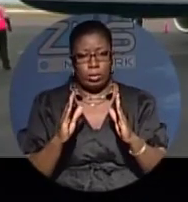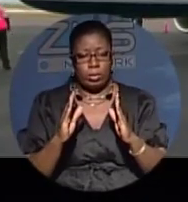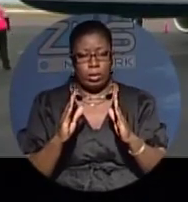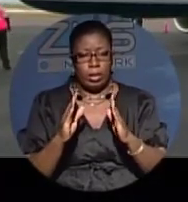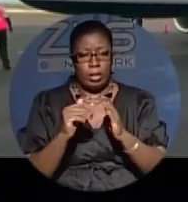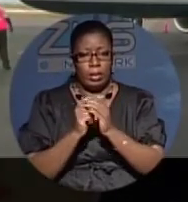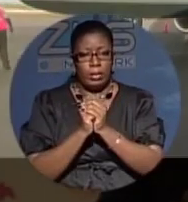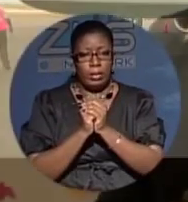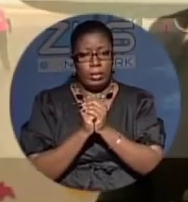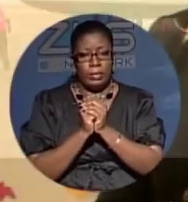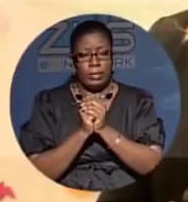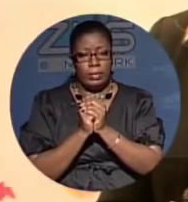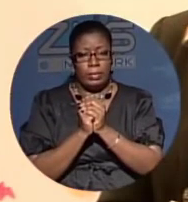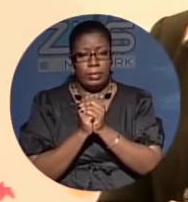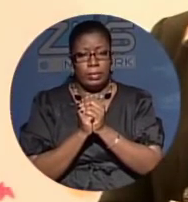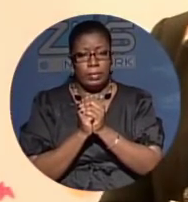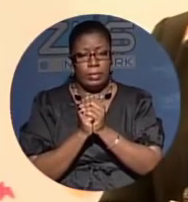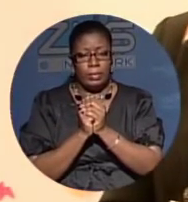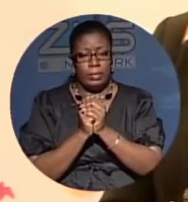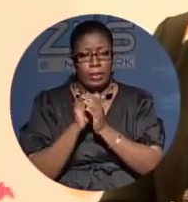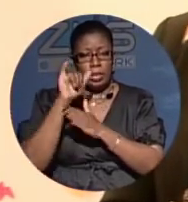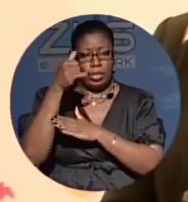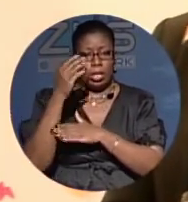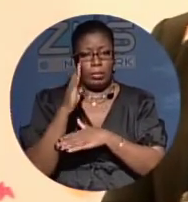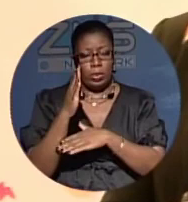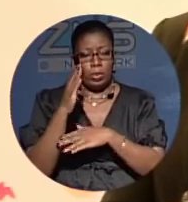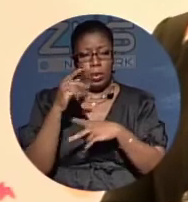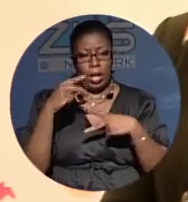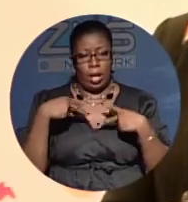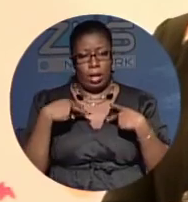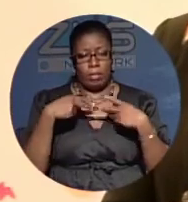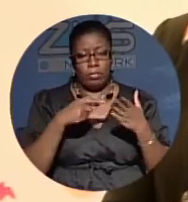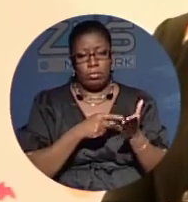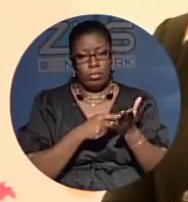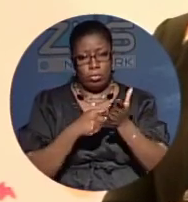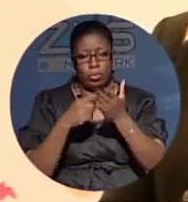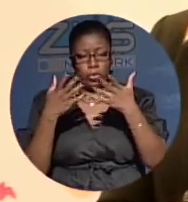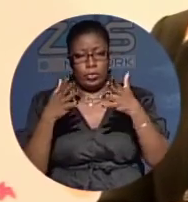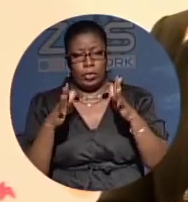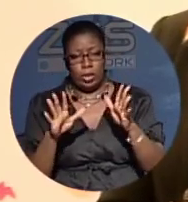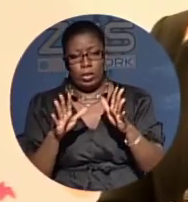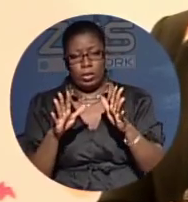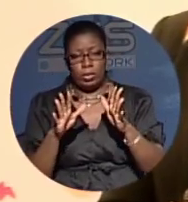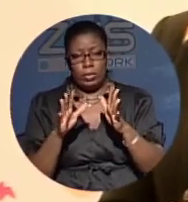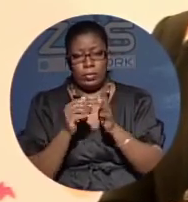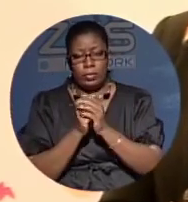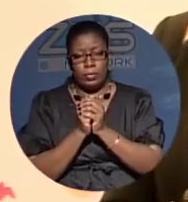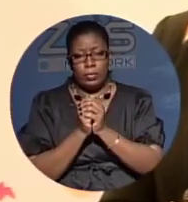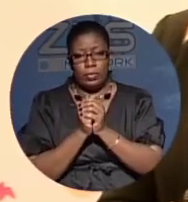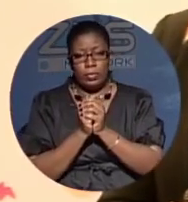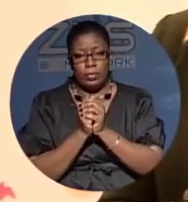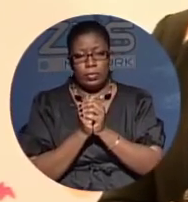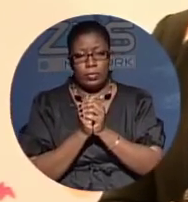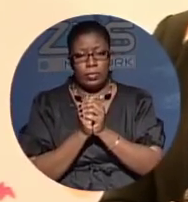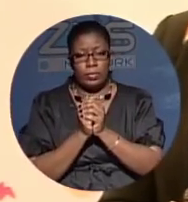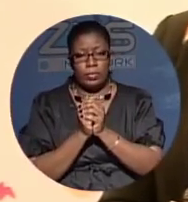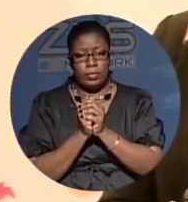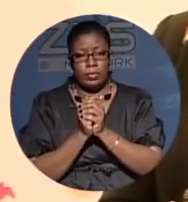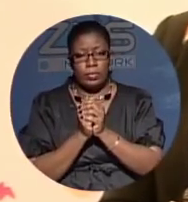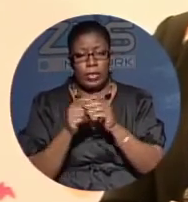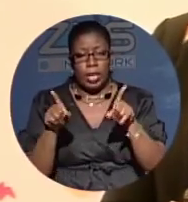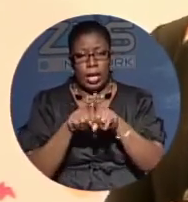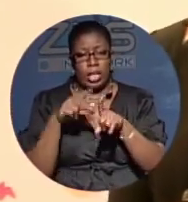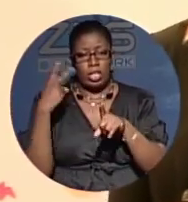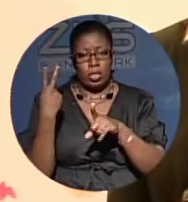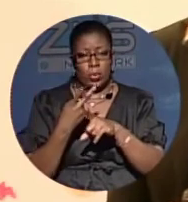once again yielded fruit. JetBlue has demonstrated its commitment to this destination, and as such, as